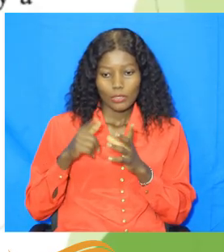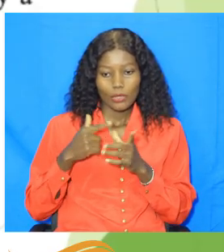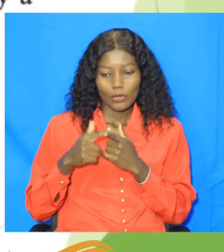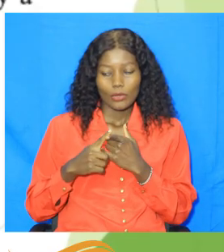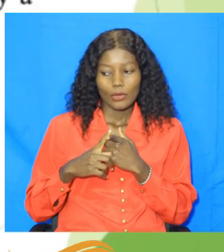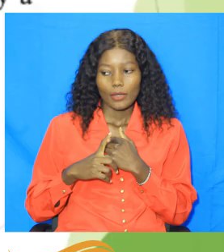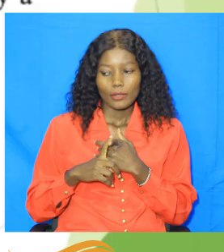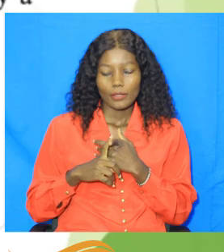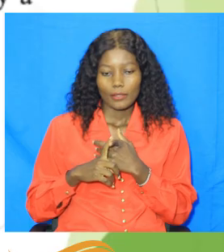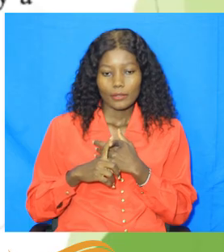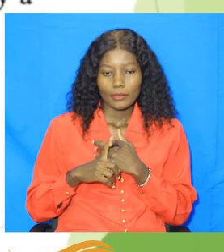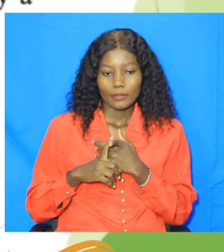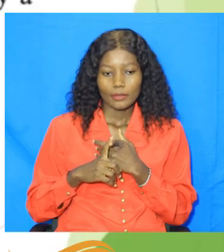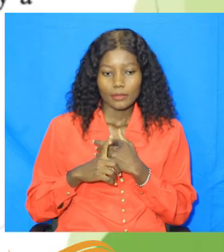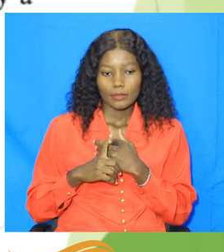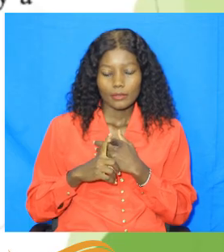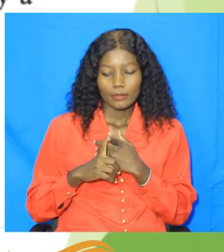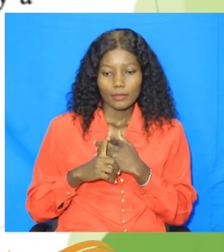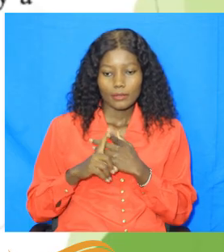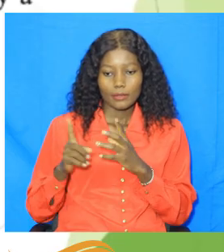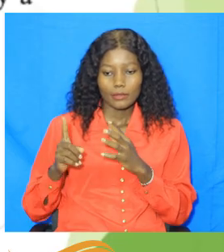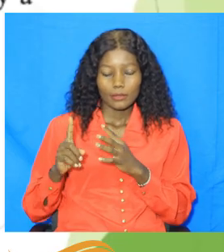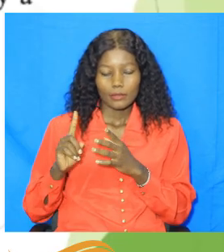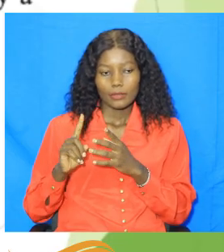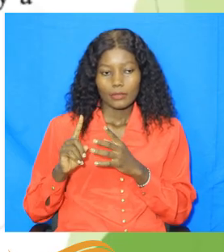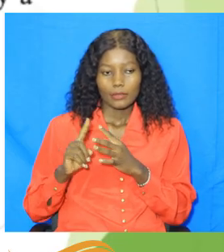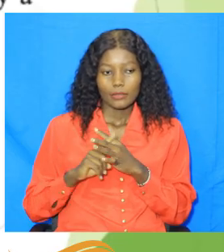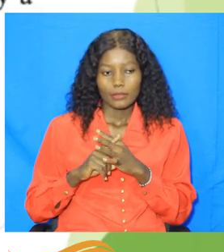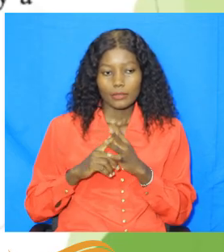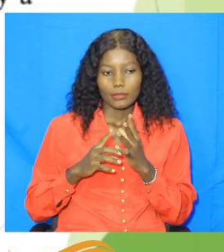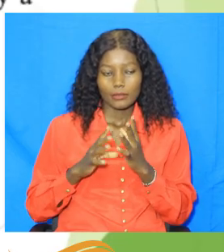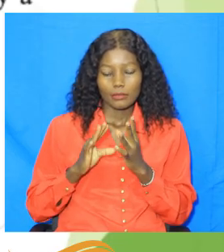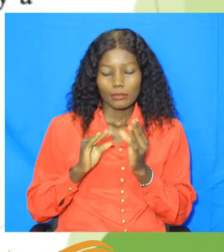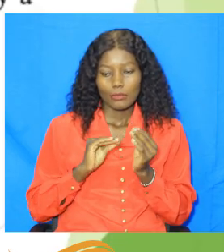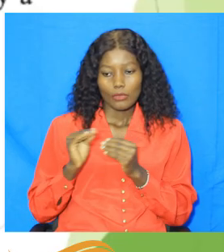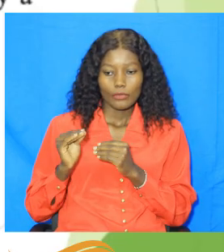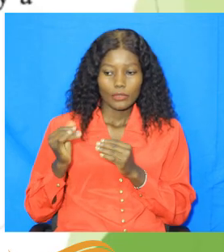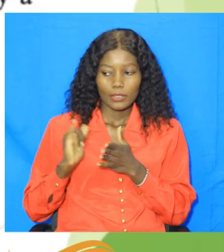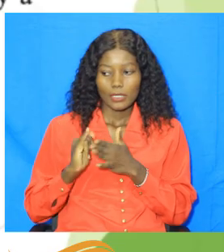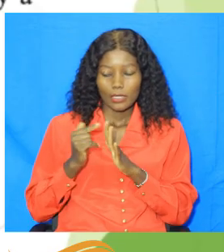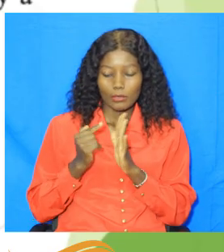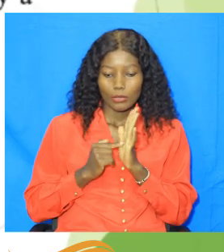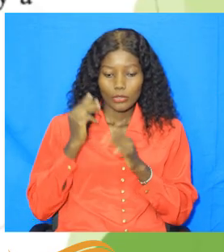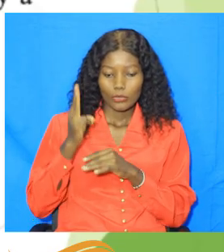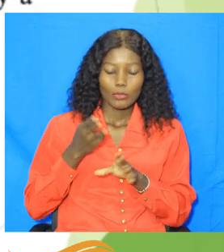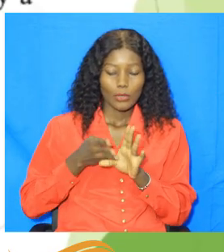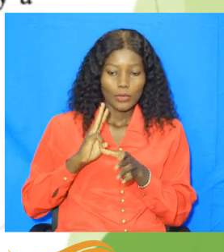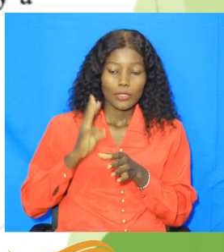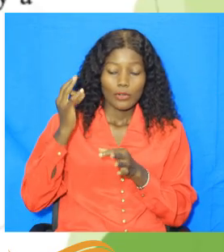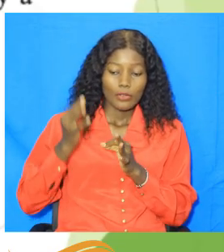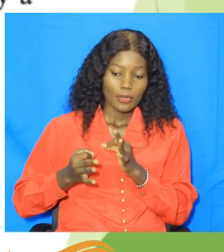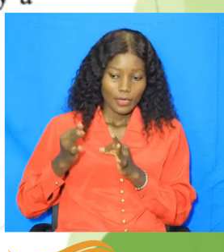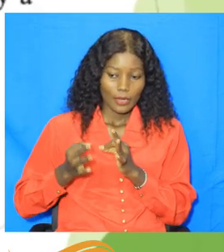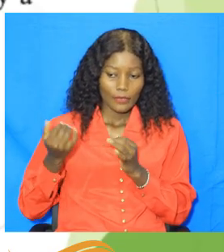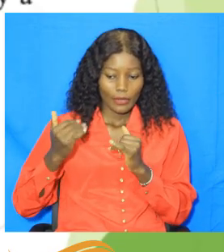away, then that point will be withdrawn. In case an athlete makes